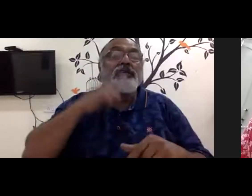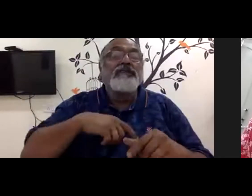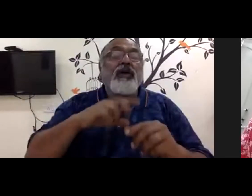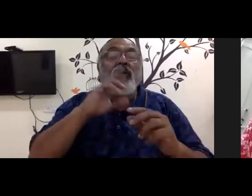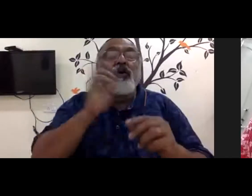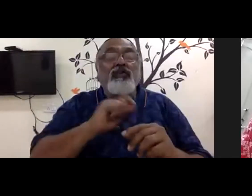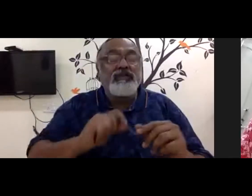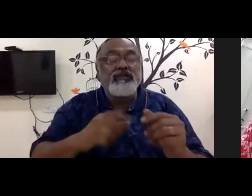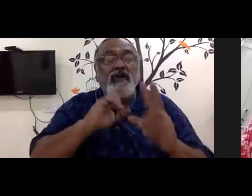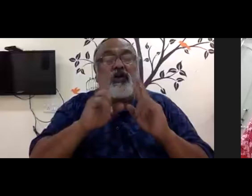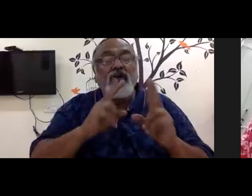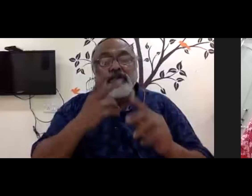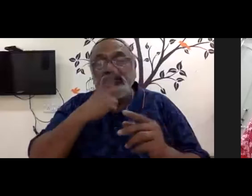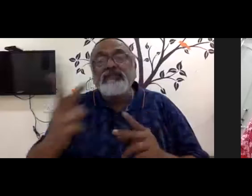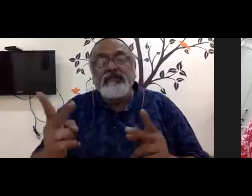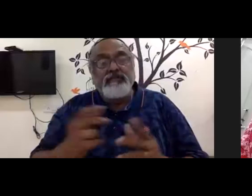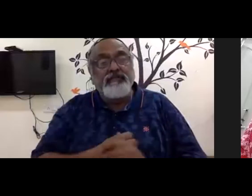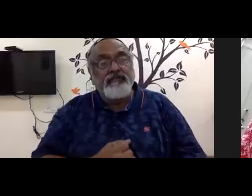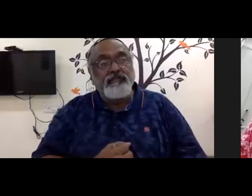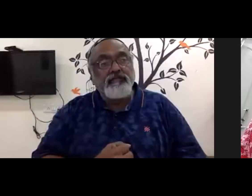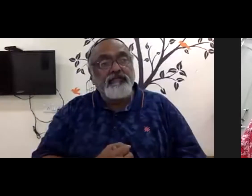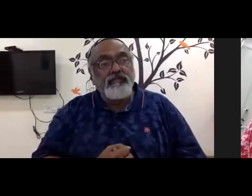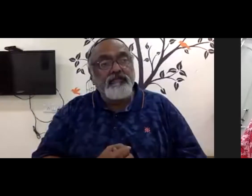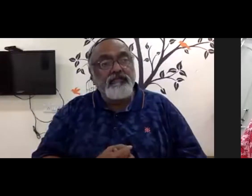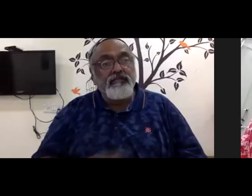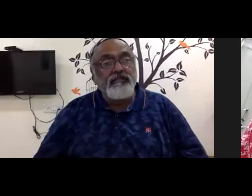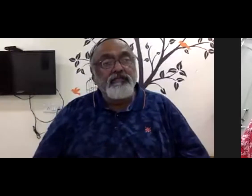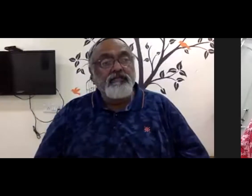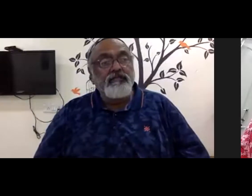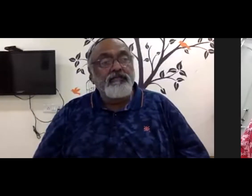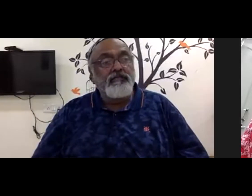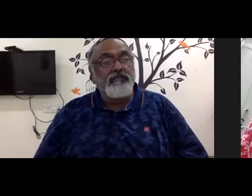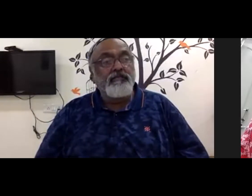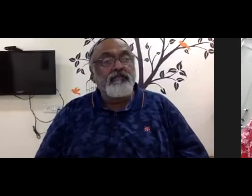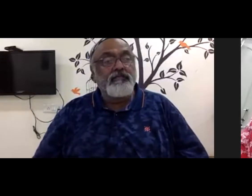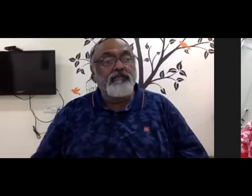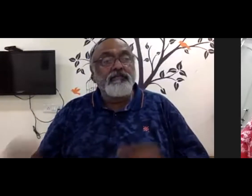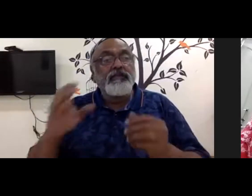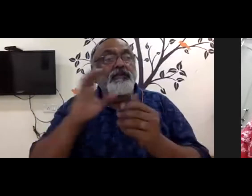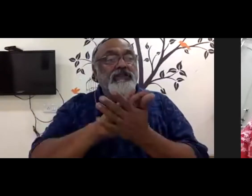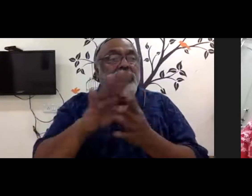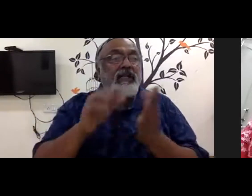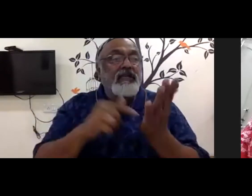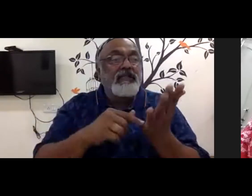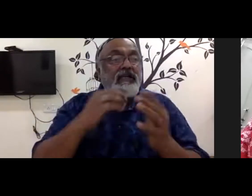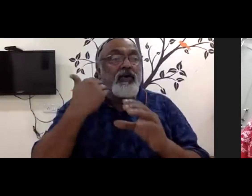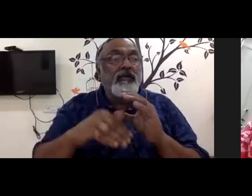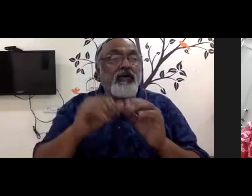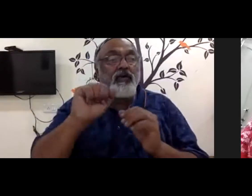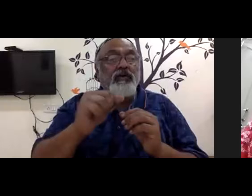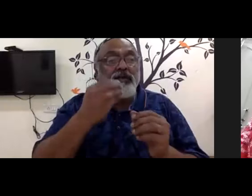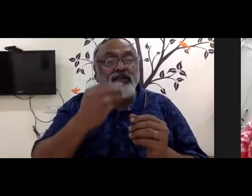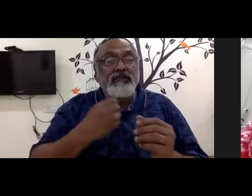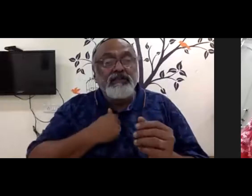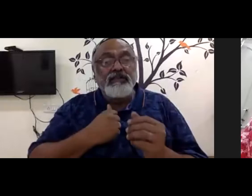and we can work this out. Thank you, ma'am. Will you please share your email in the chat box? Yeah. I'll share my you.